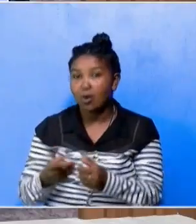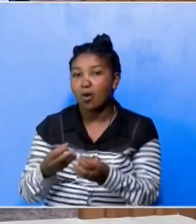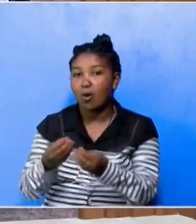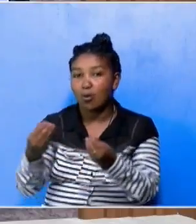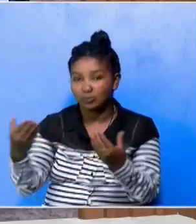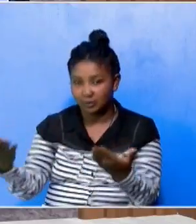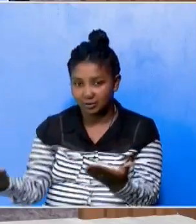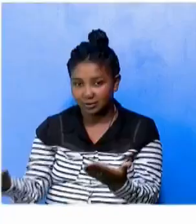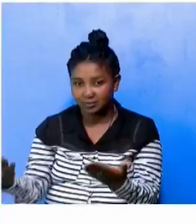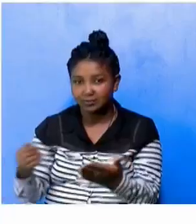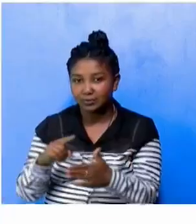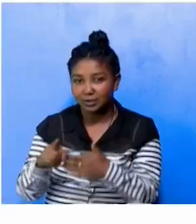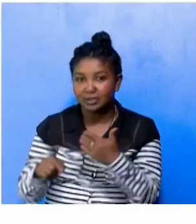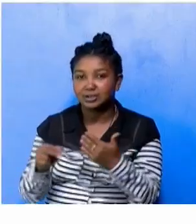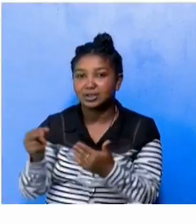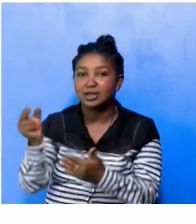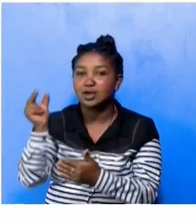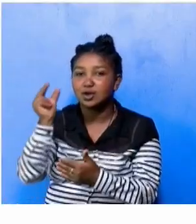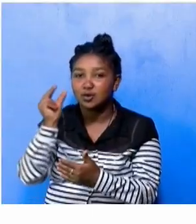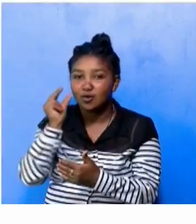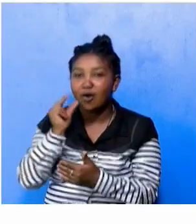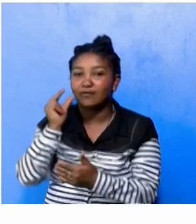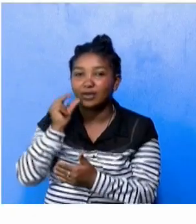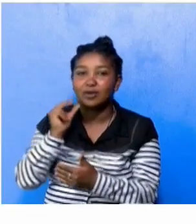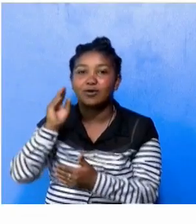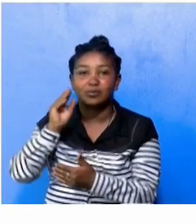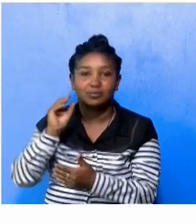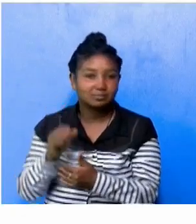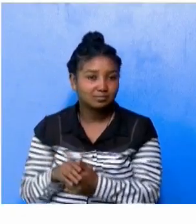object. Coffee here.